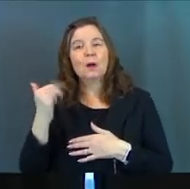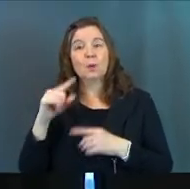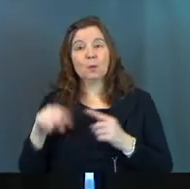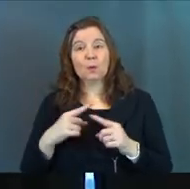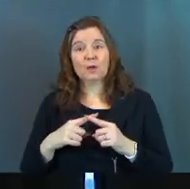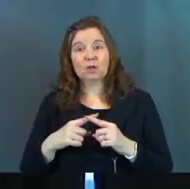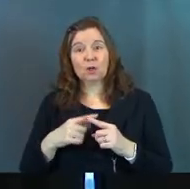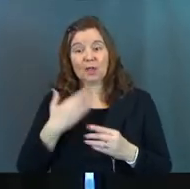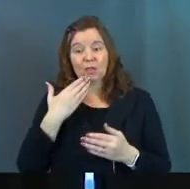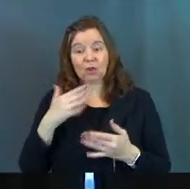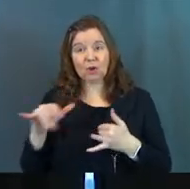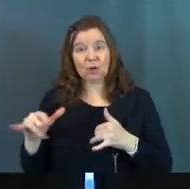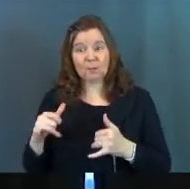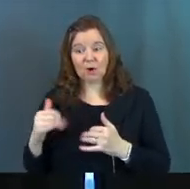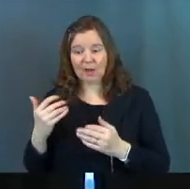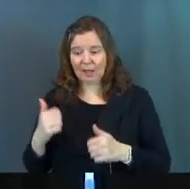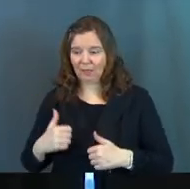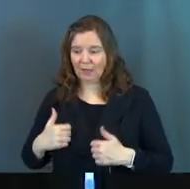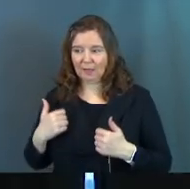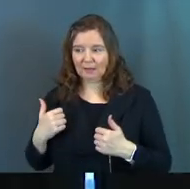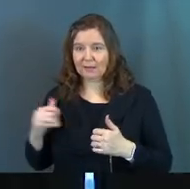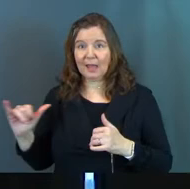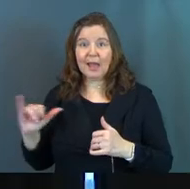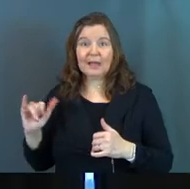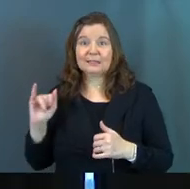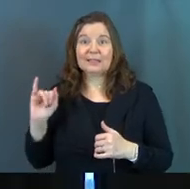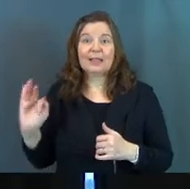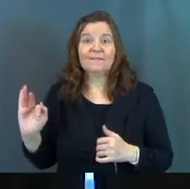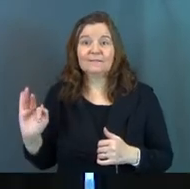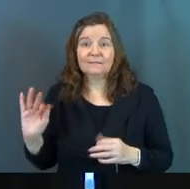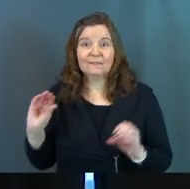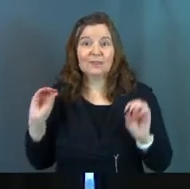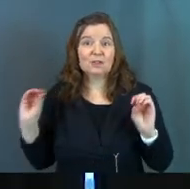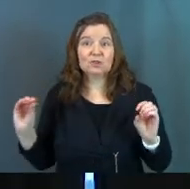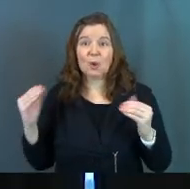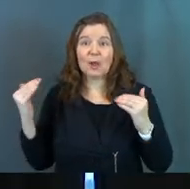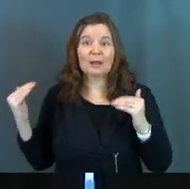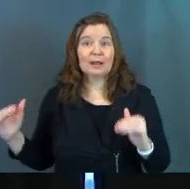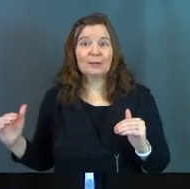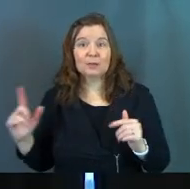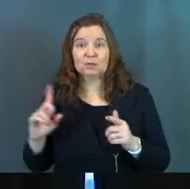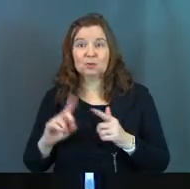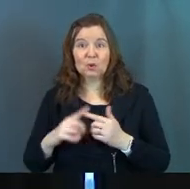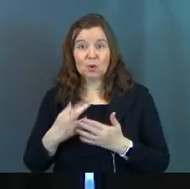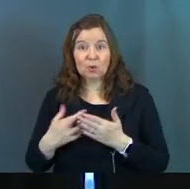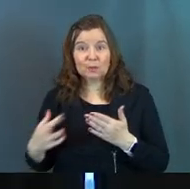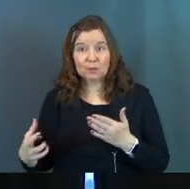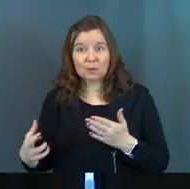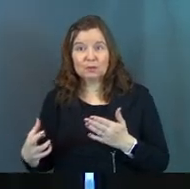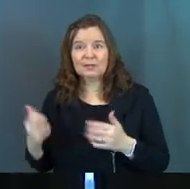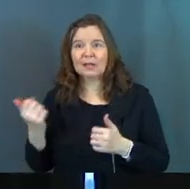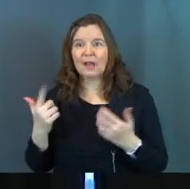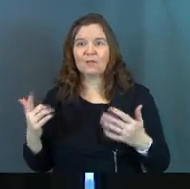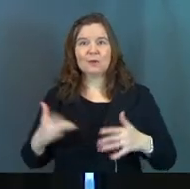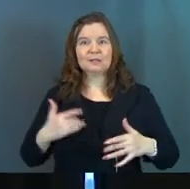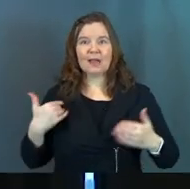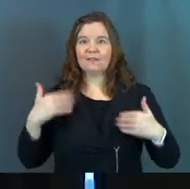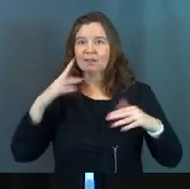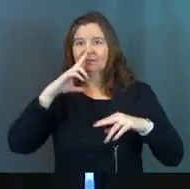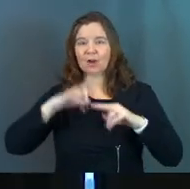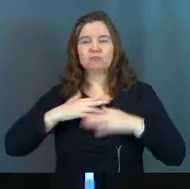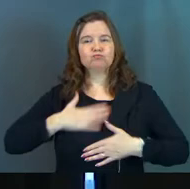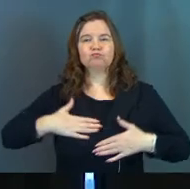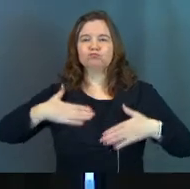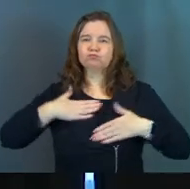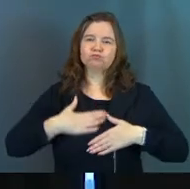That's why when you're at the good party and they're living as if there's no limit to the resources, everybody's having a great